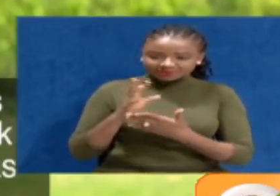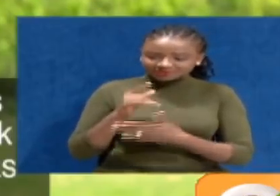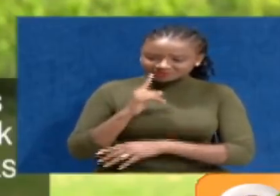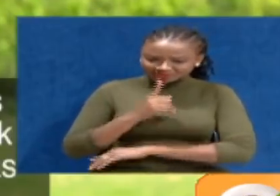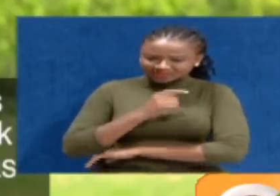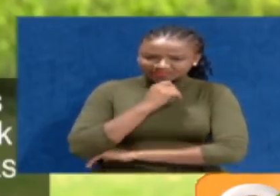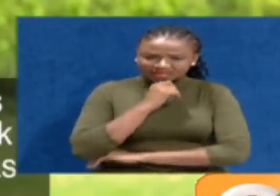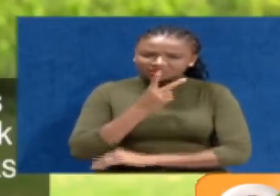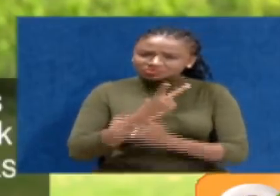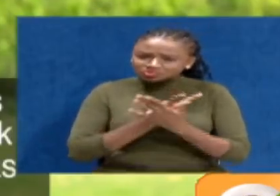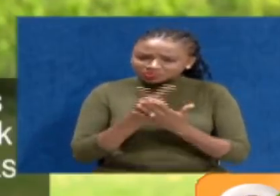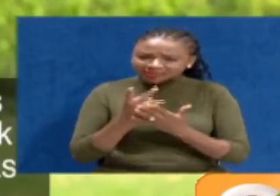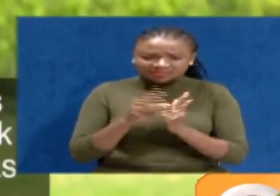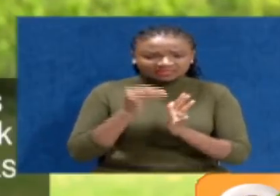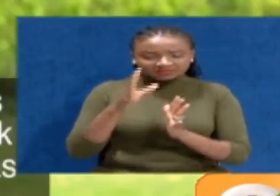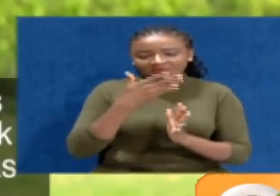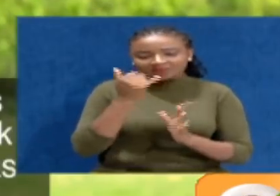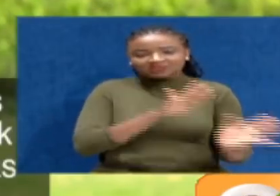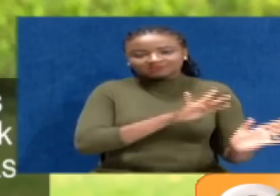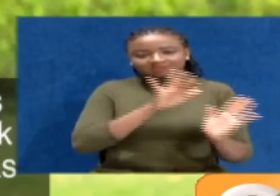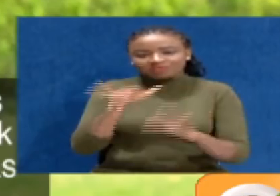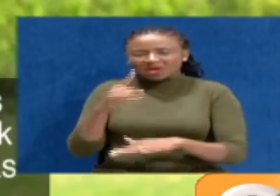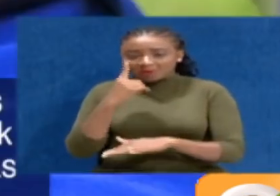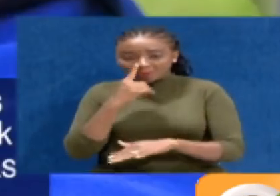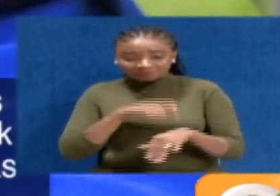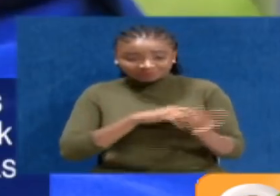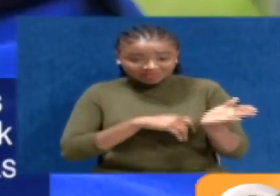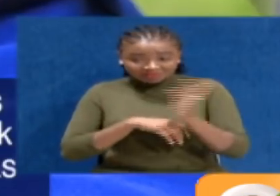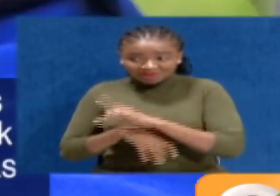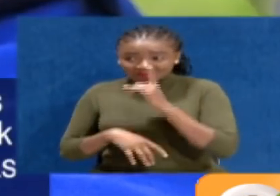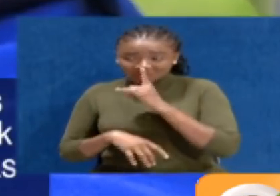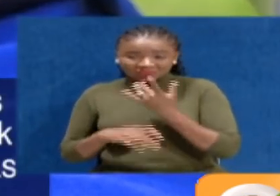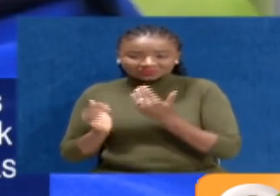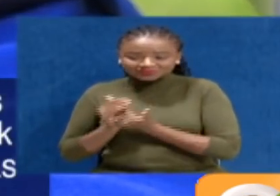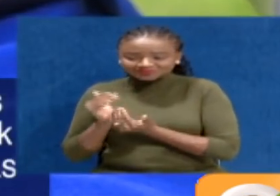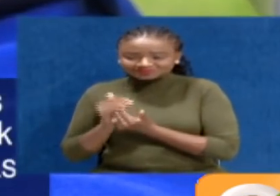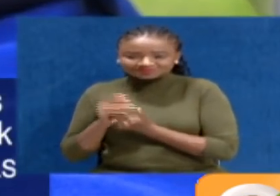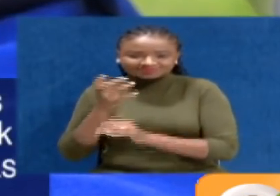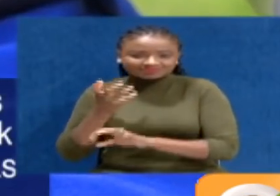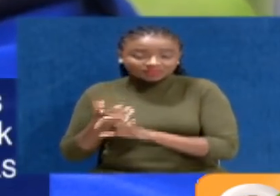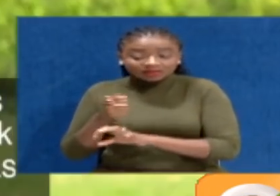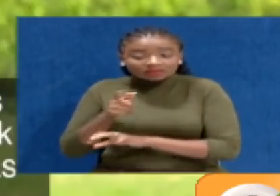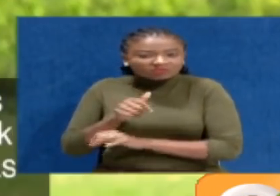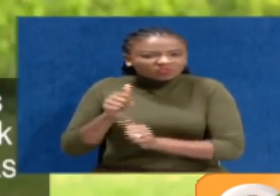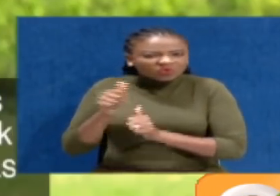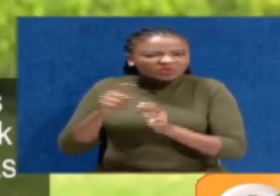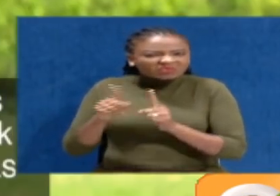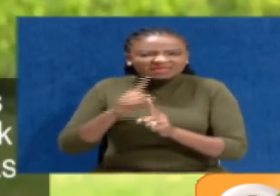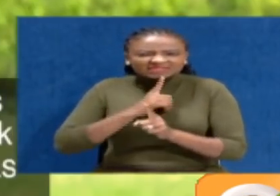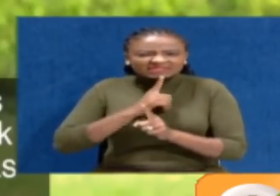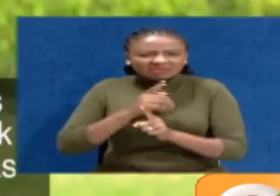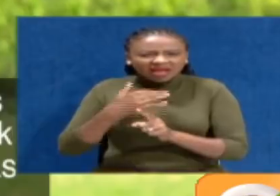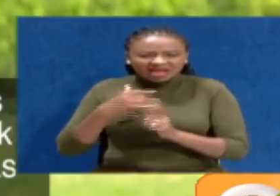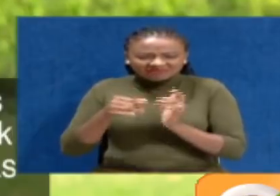karama itakuwa juu, tukaamua tuende naye nyumbani. Sasa kwenda naye nyumbani tukashindwa malezi. Alikuwa tu sawa, lakini alikuwa anasema